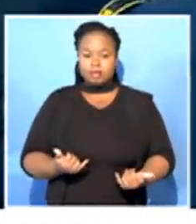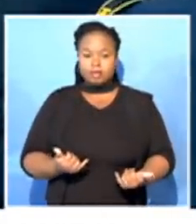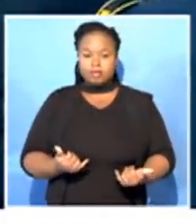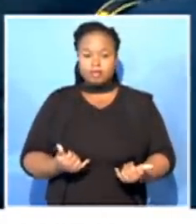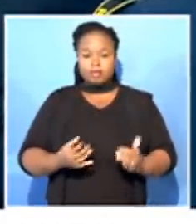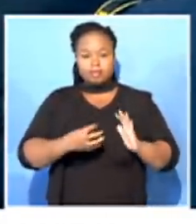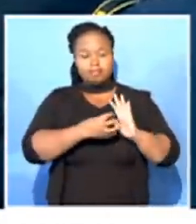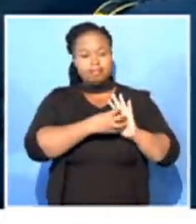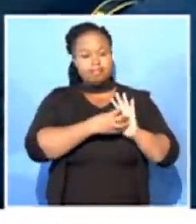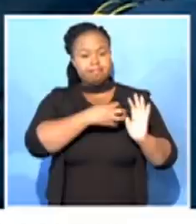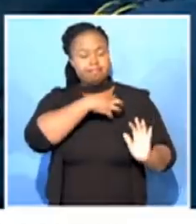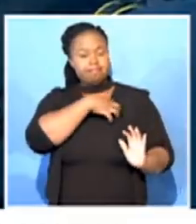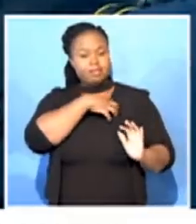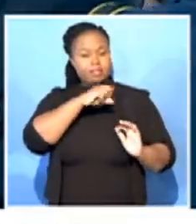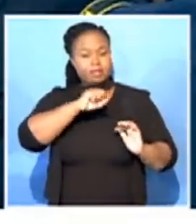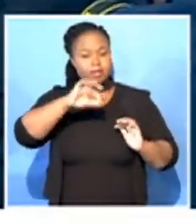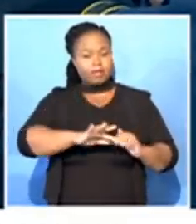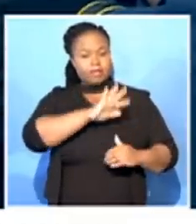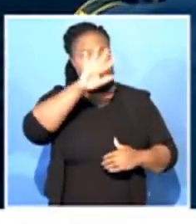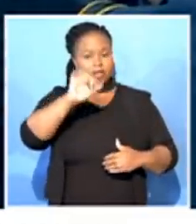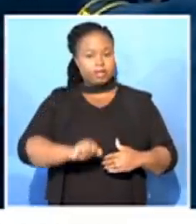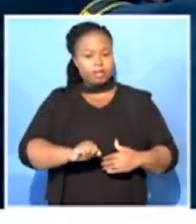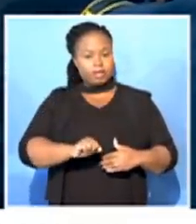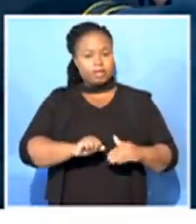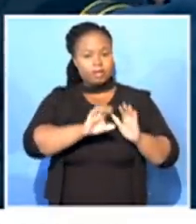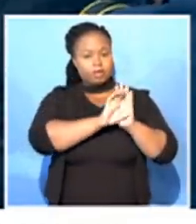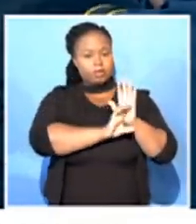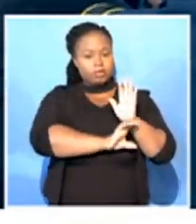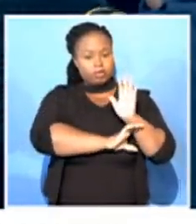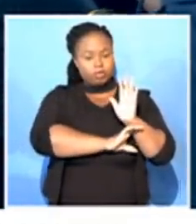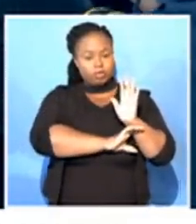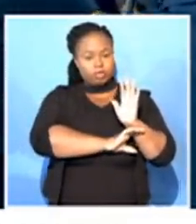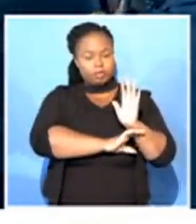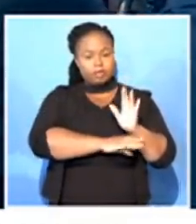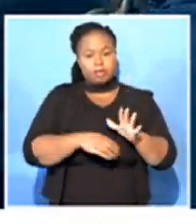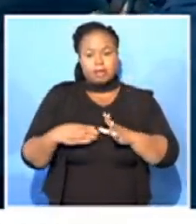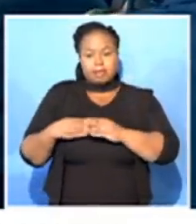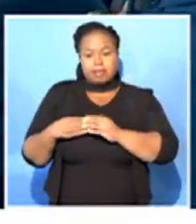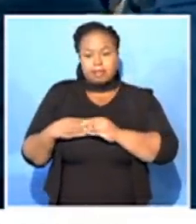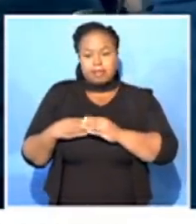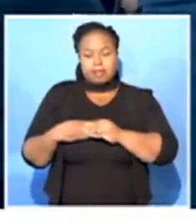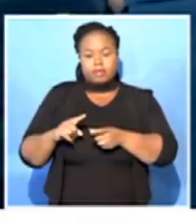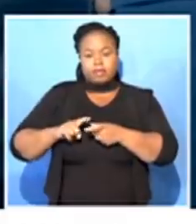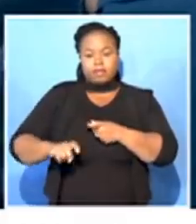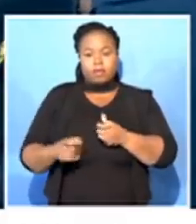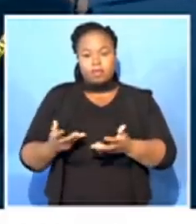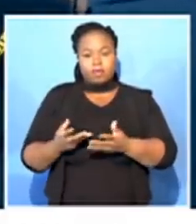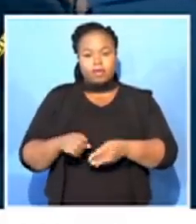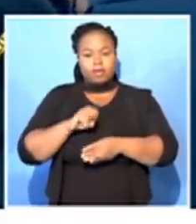African Constitution, the following members from 44